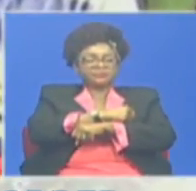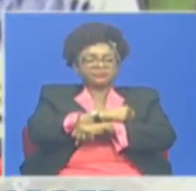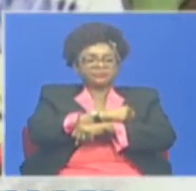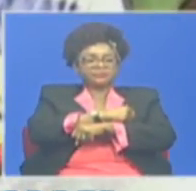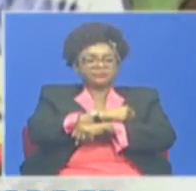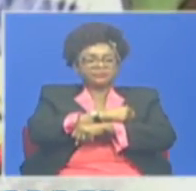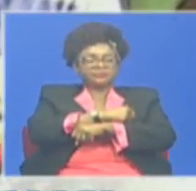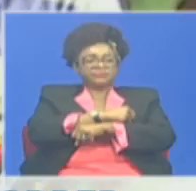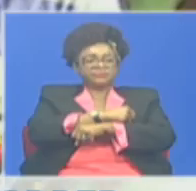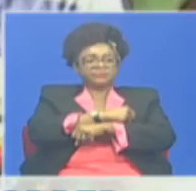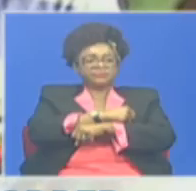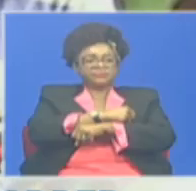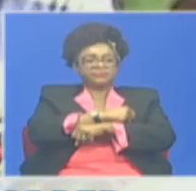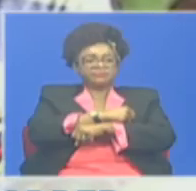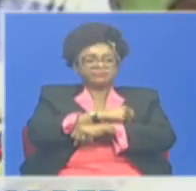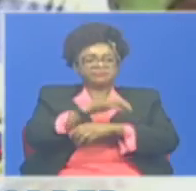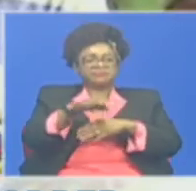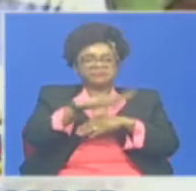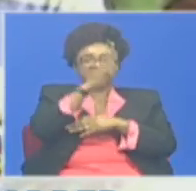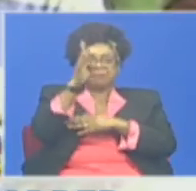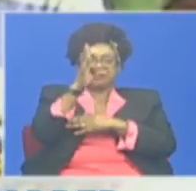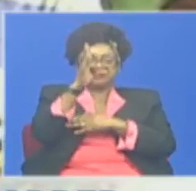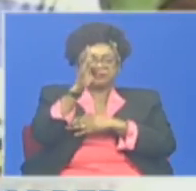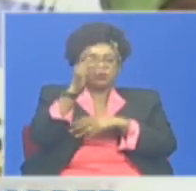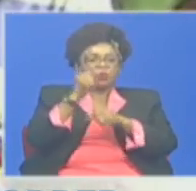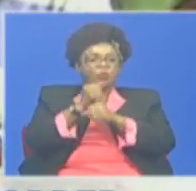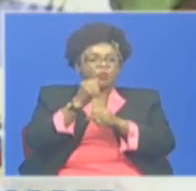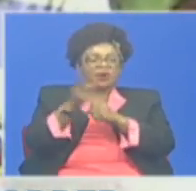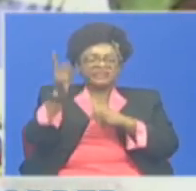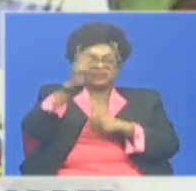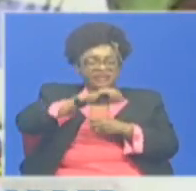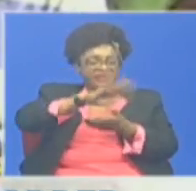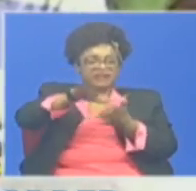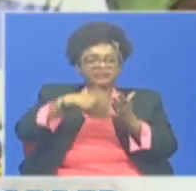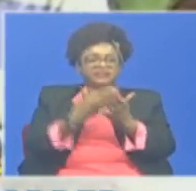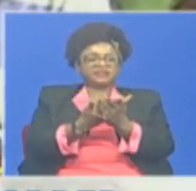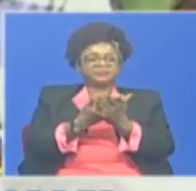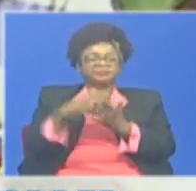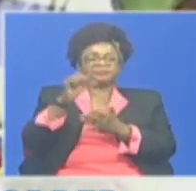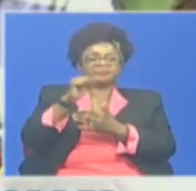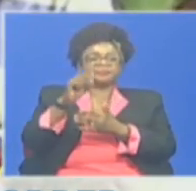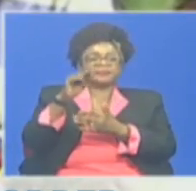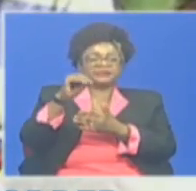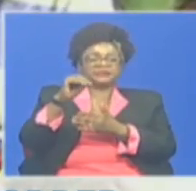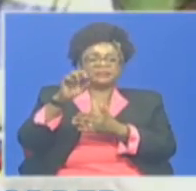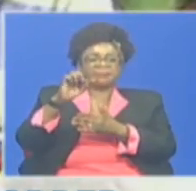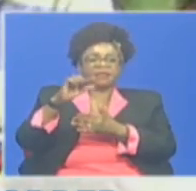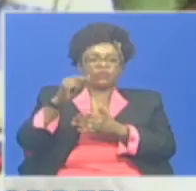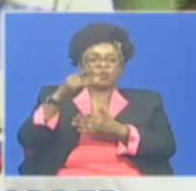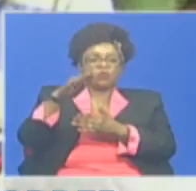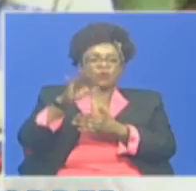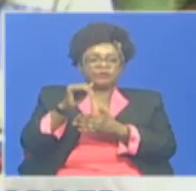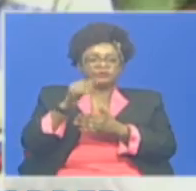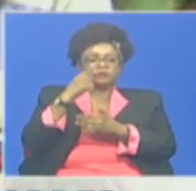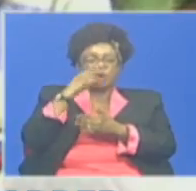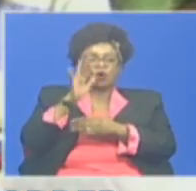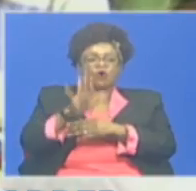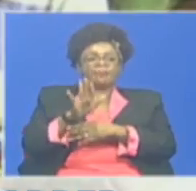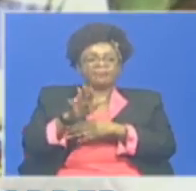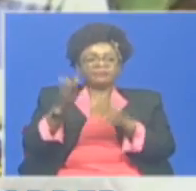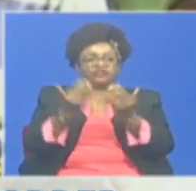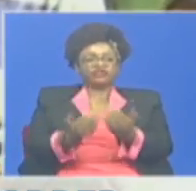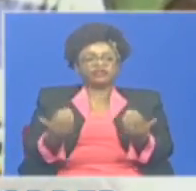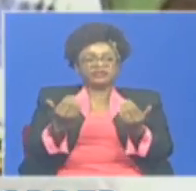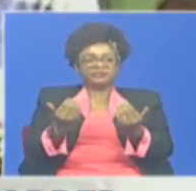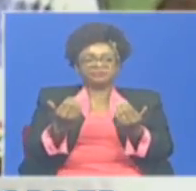It is mid-morning on a workday and the entire Sam Githoko's household is at home. Their children are no